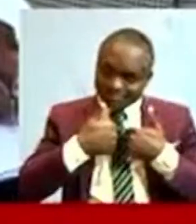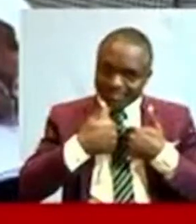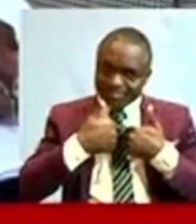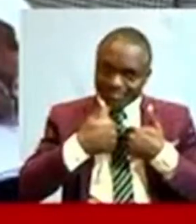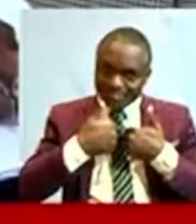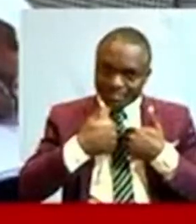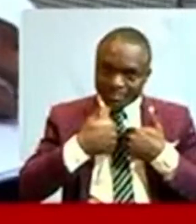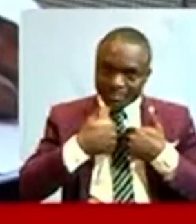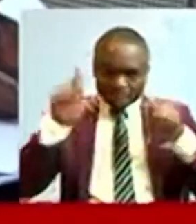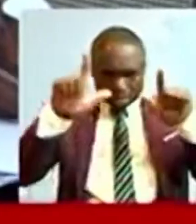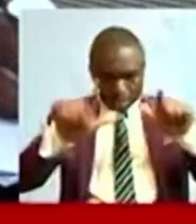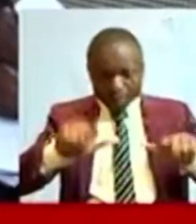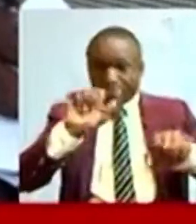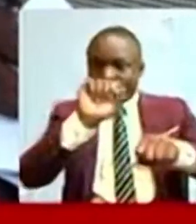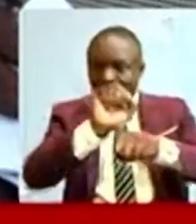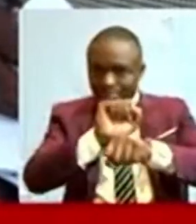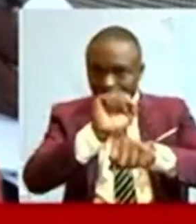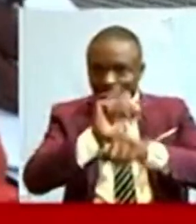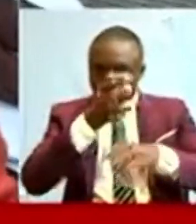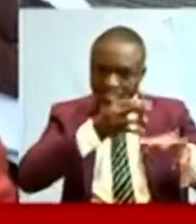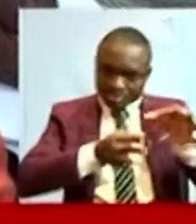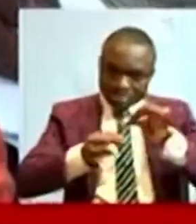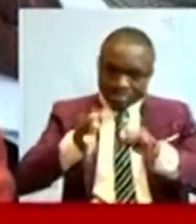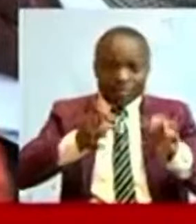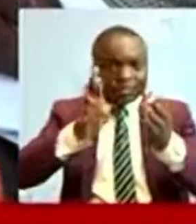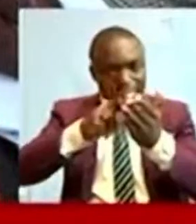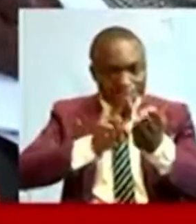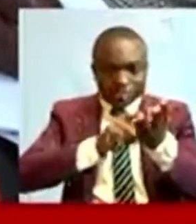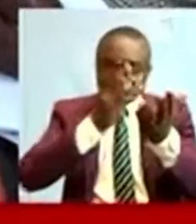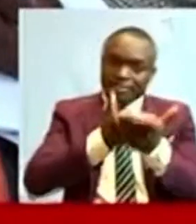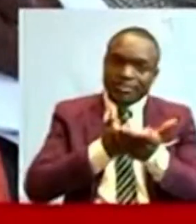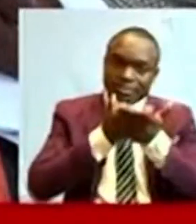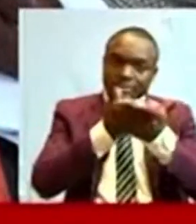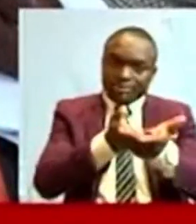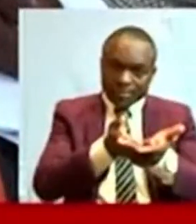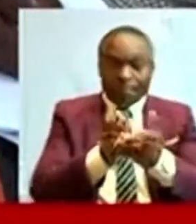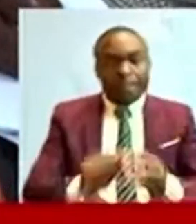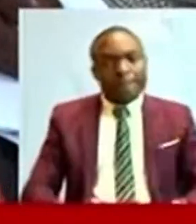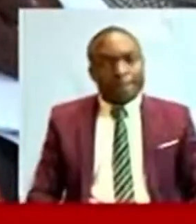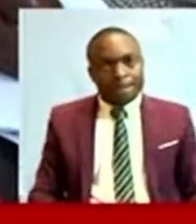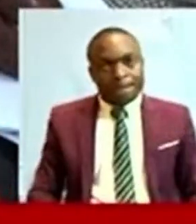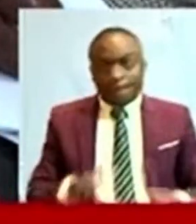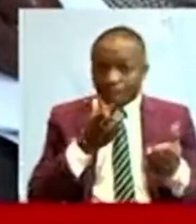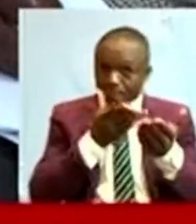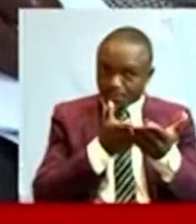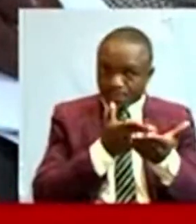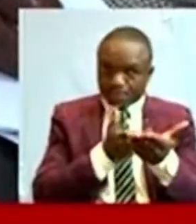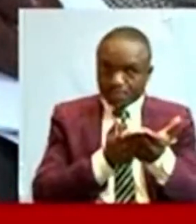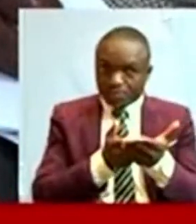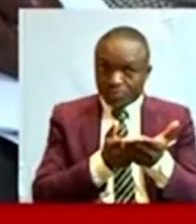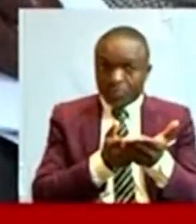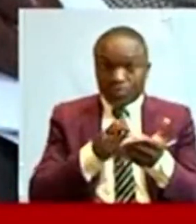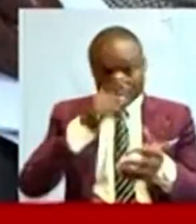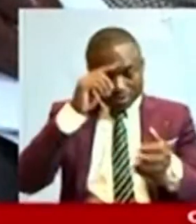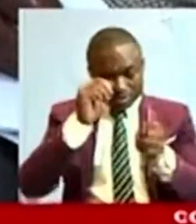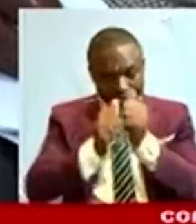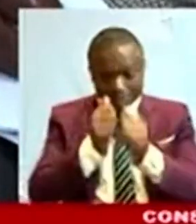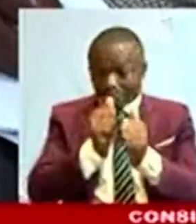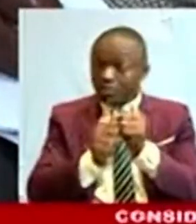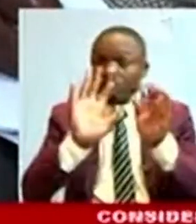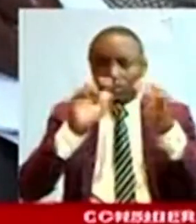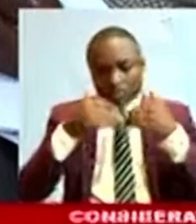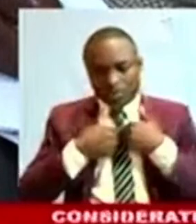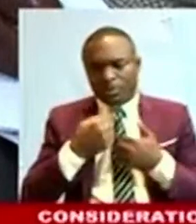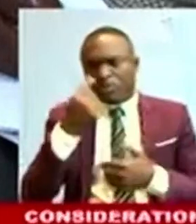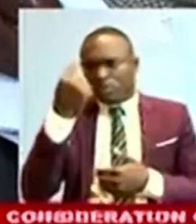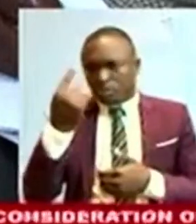low performance has been explained in the report that we submitted, and this was mostly due to the fact that we had one of the